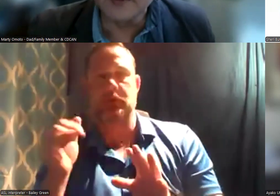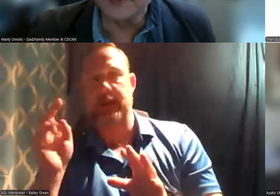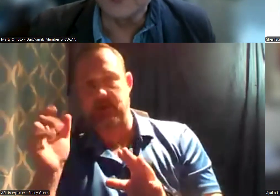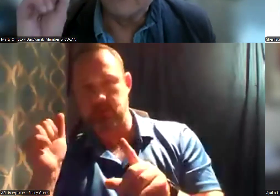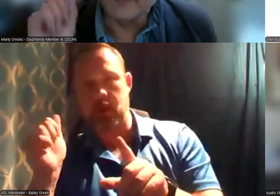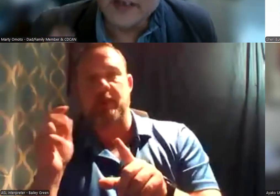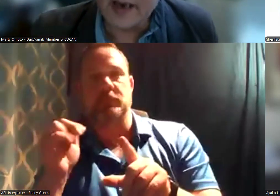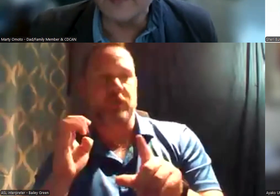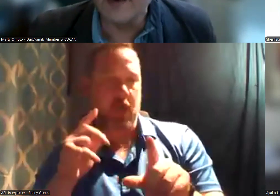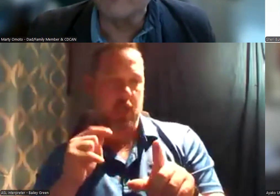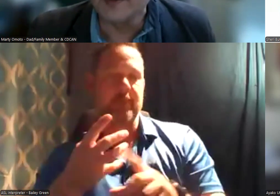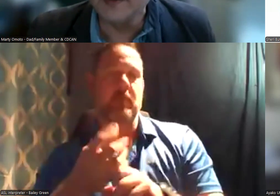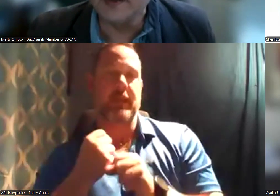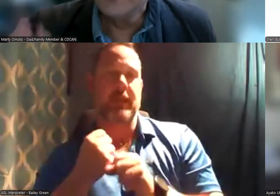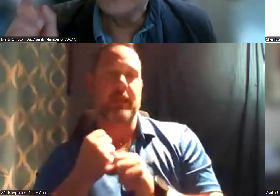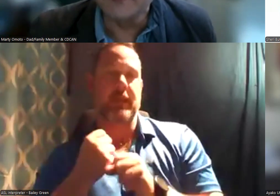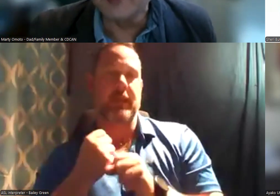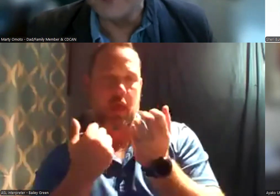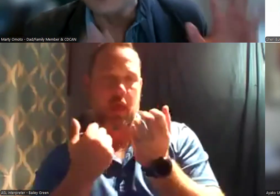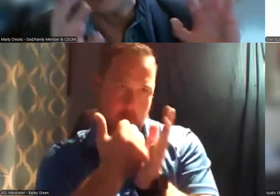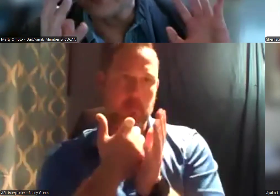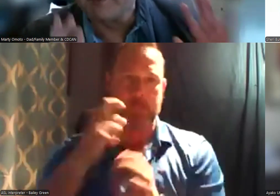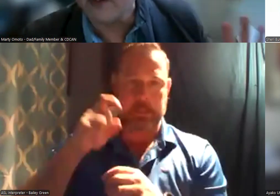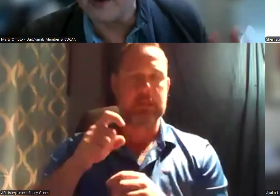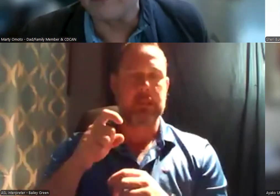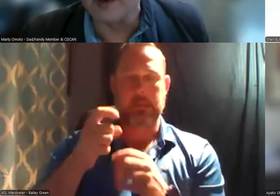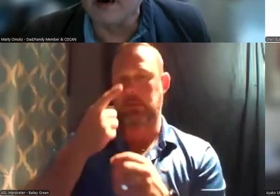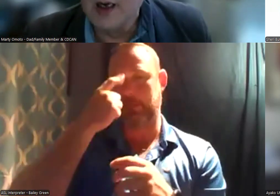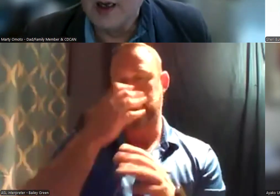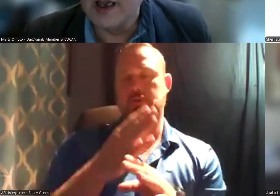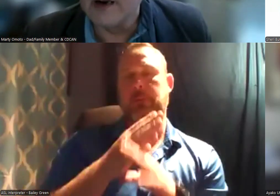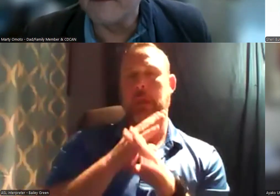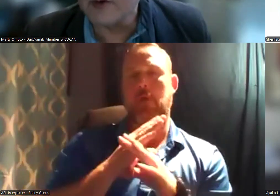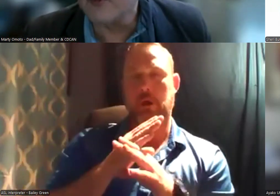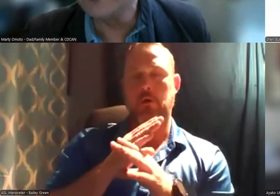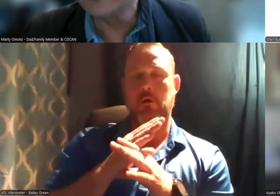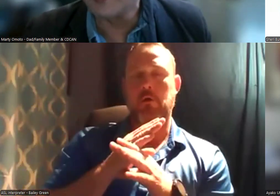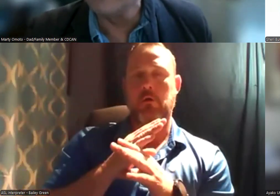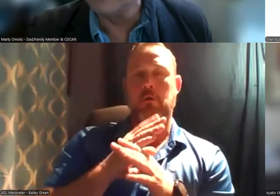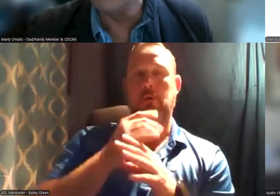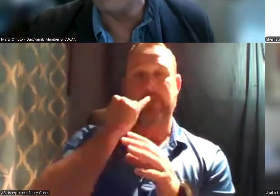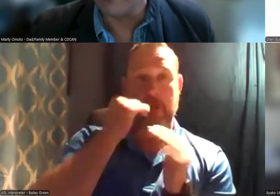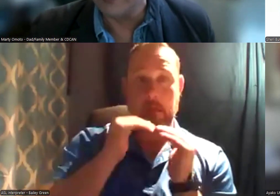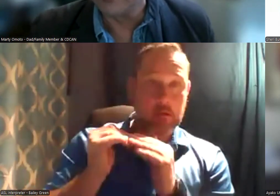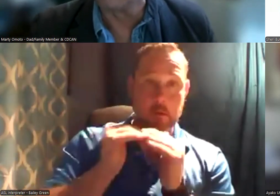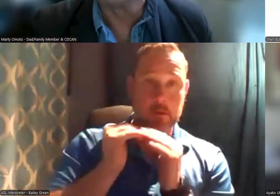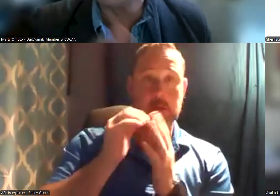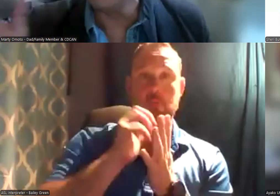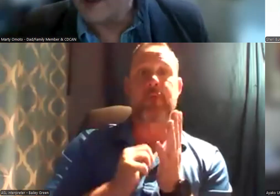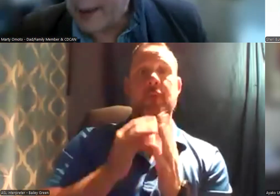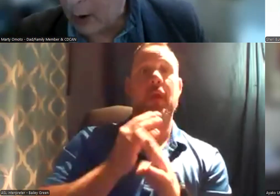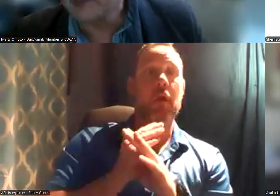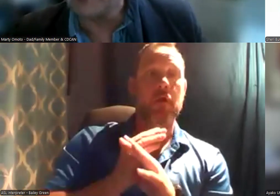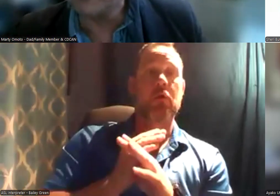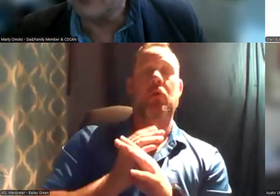or everybody else's, from getting the help they need simply because there's a barrier there. And if equity is about removing barriers or